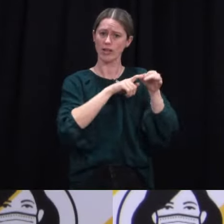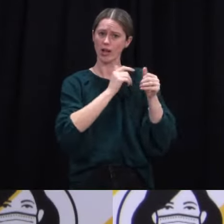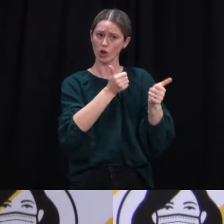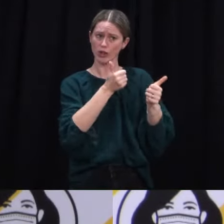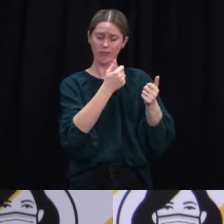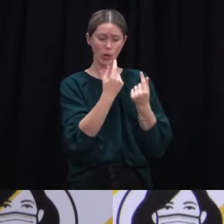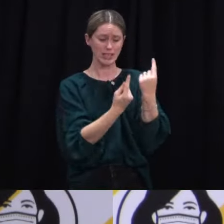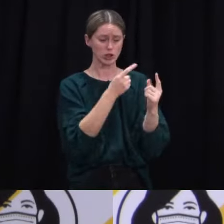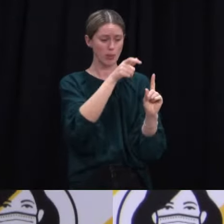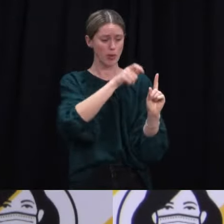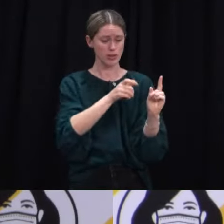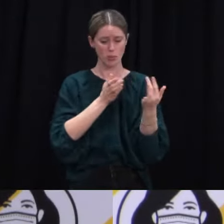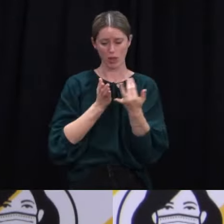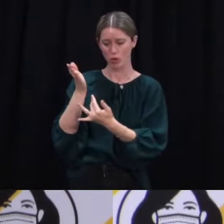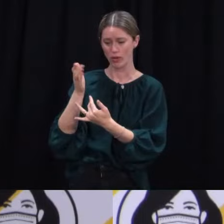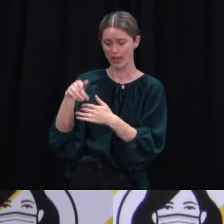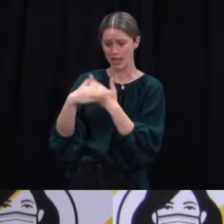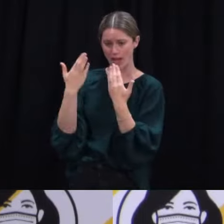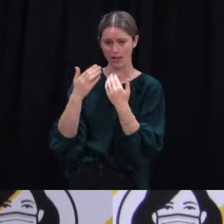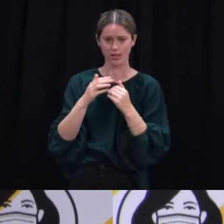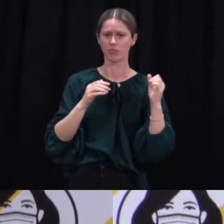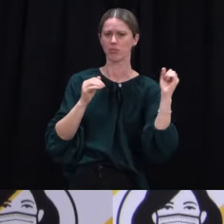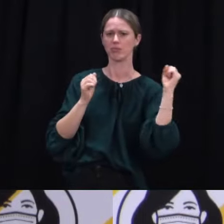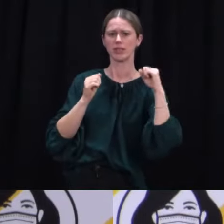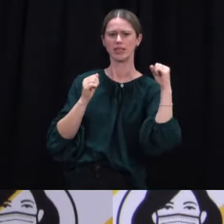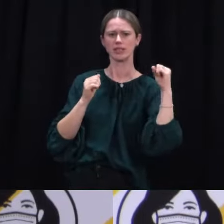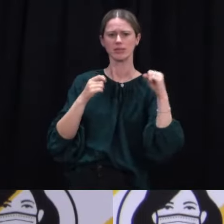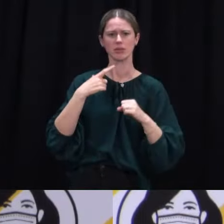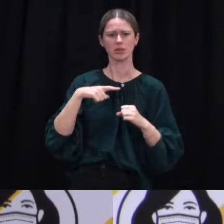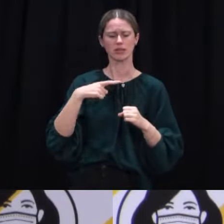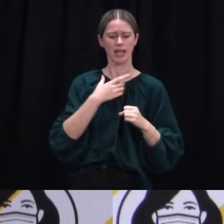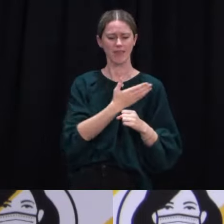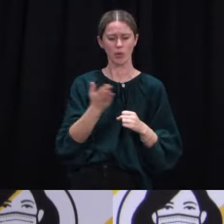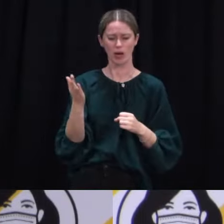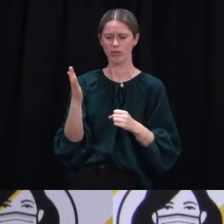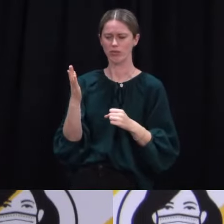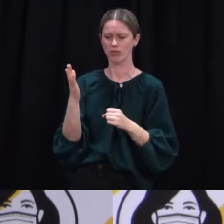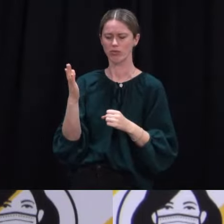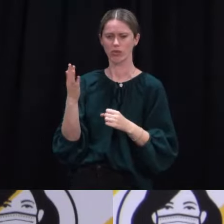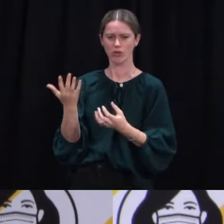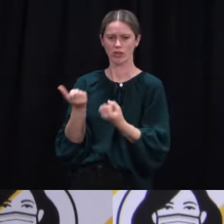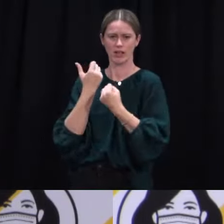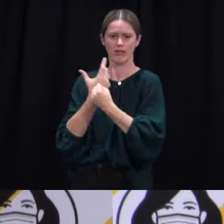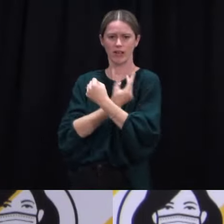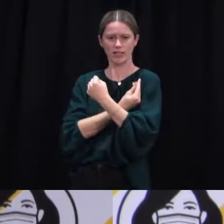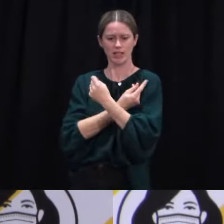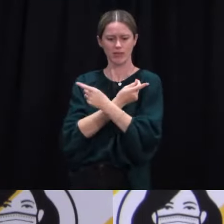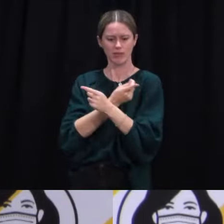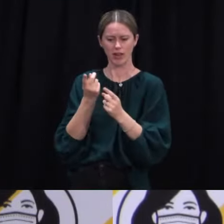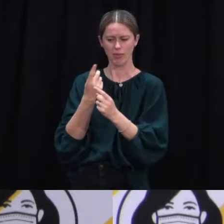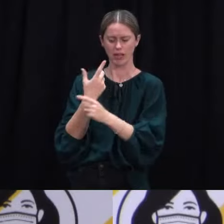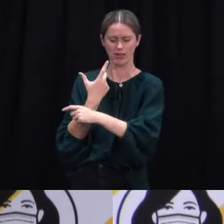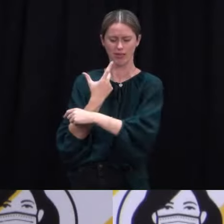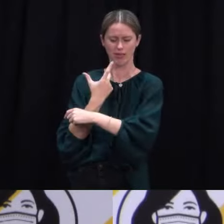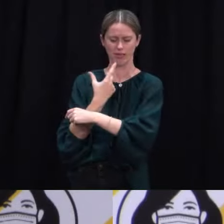individual patient that went through Highbrook that day? Yes, because every person who went through, the fact that they had been